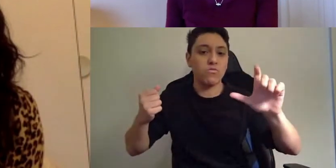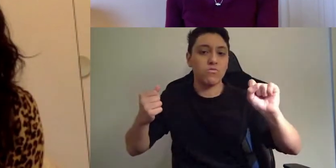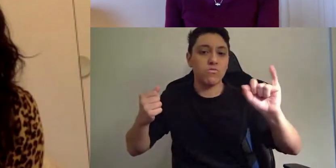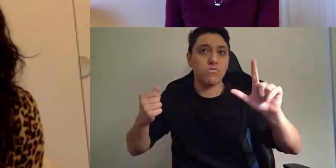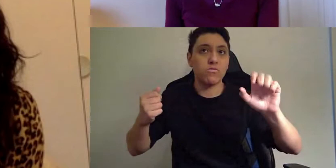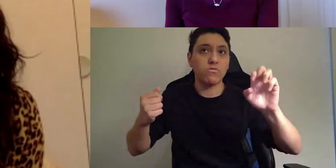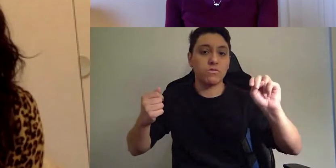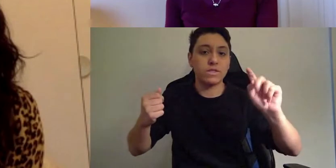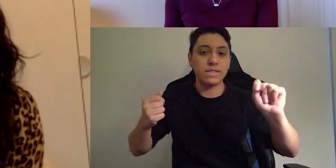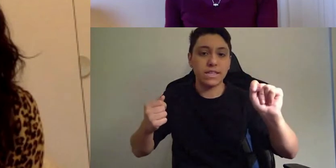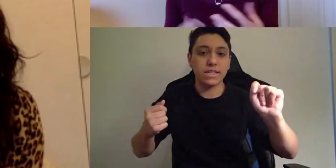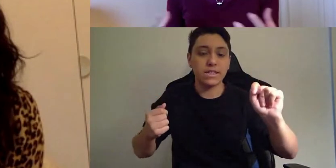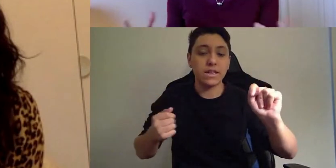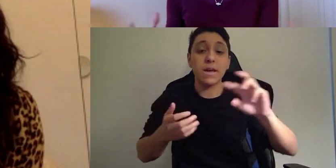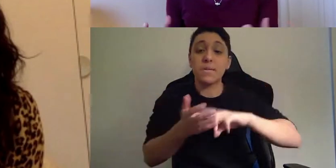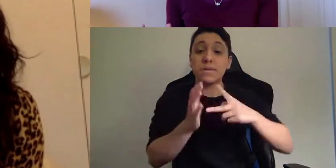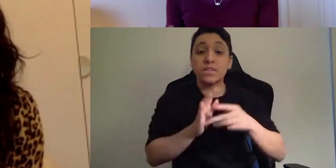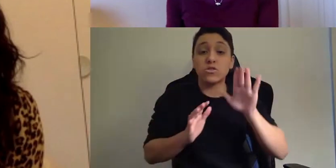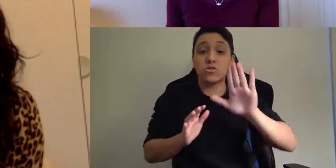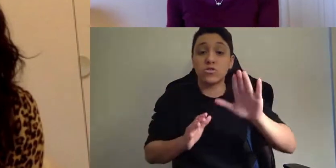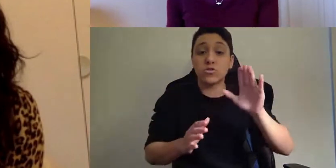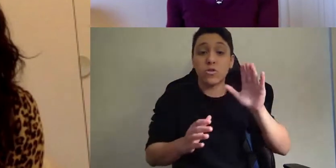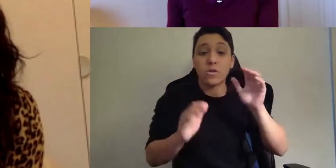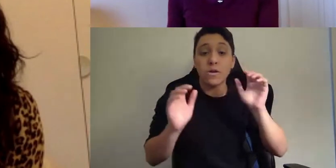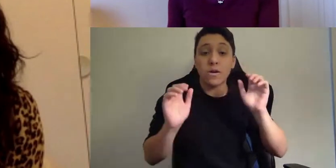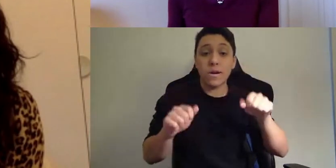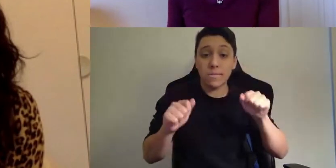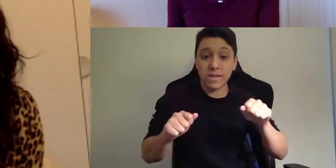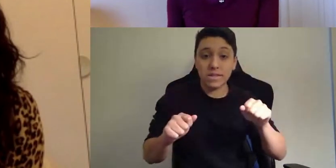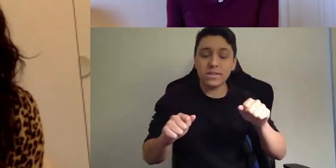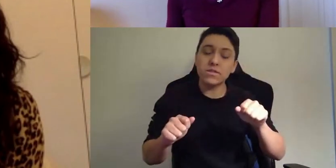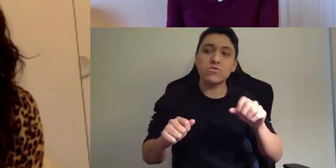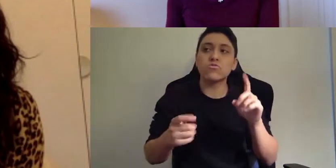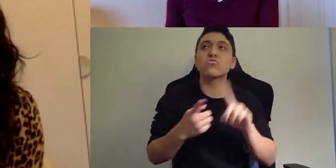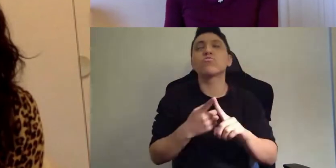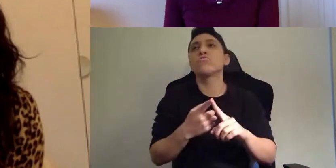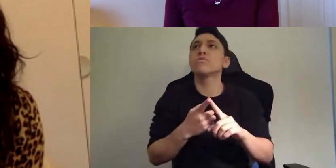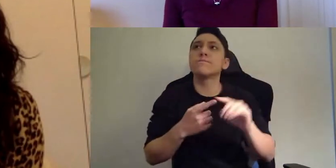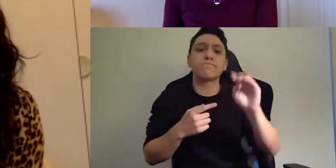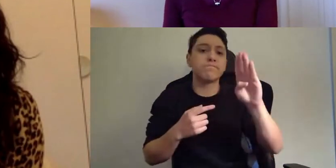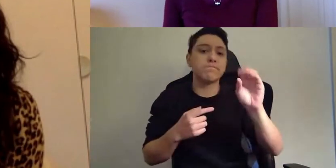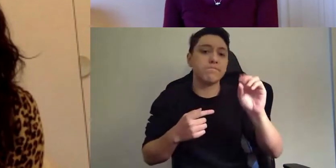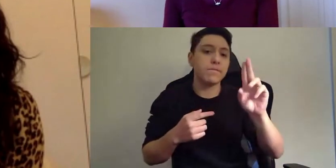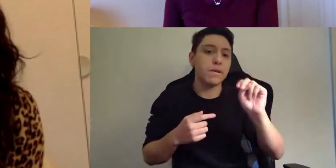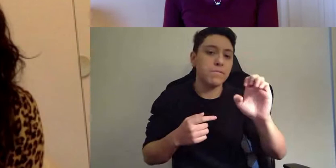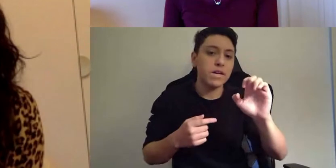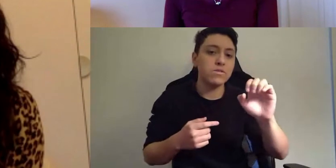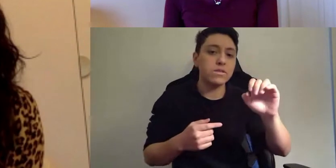ability to quote unquote bounce back from